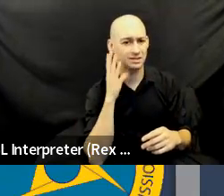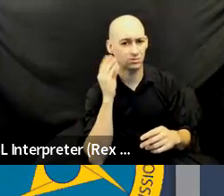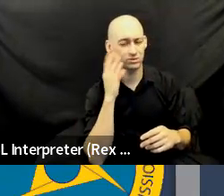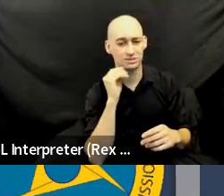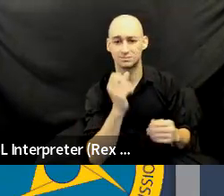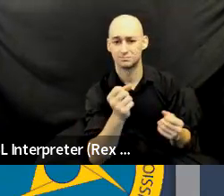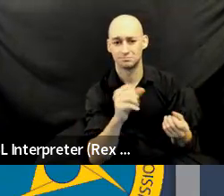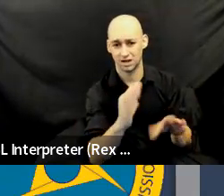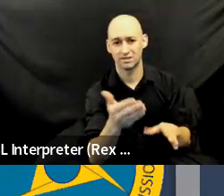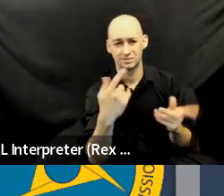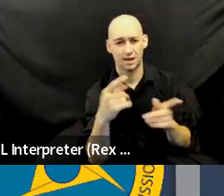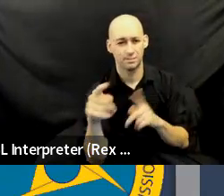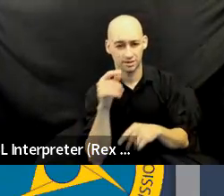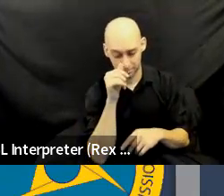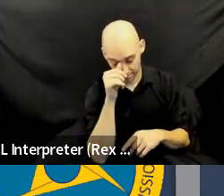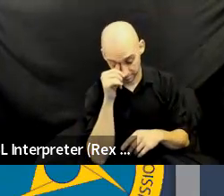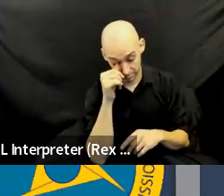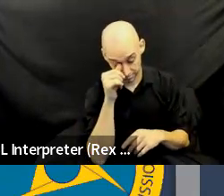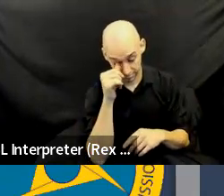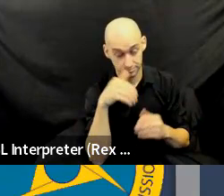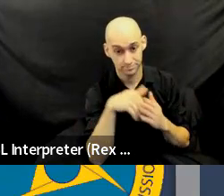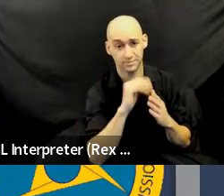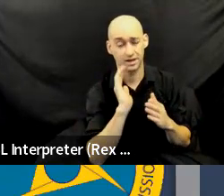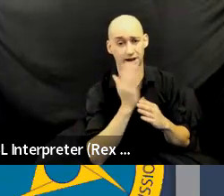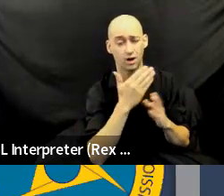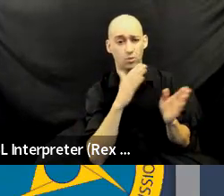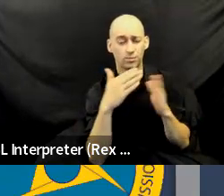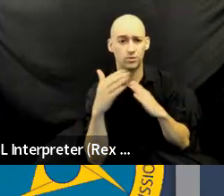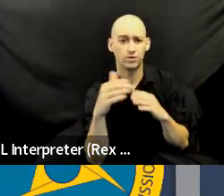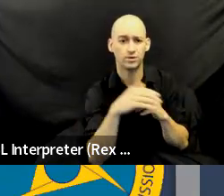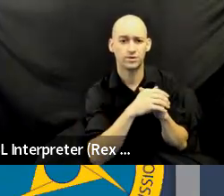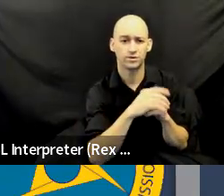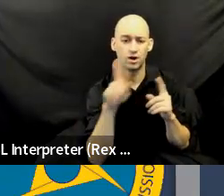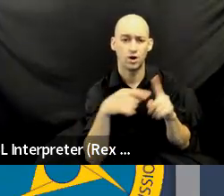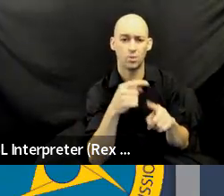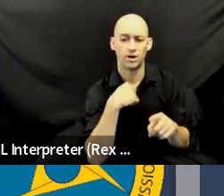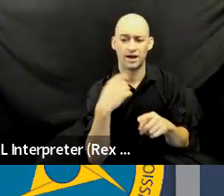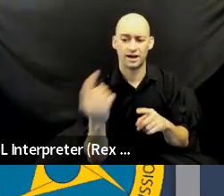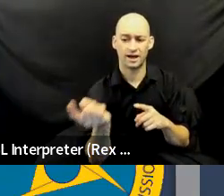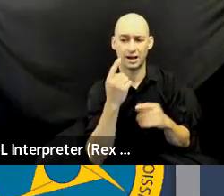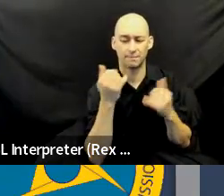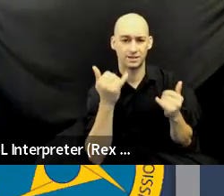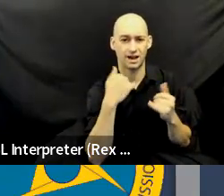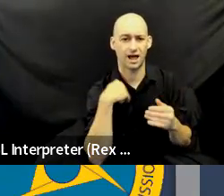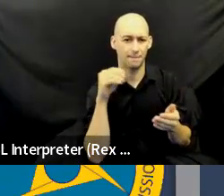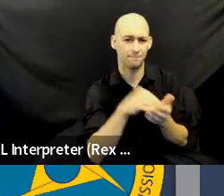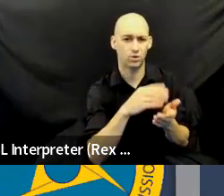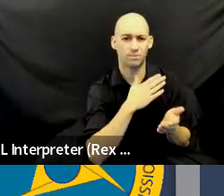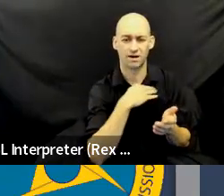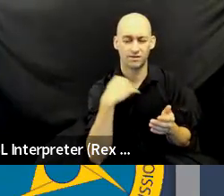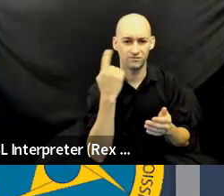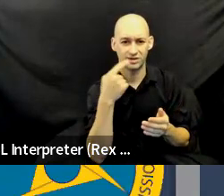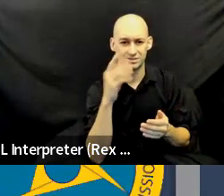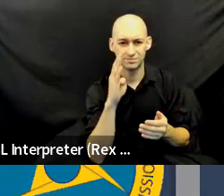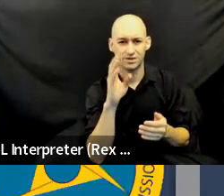that have occurred in our community. And when I came today, I put it on my Facebook and I said, hey, you know, this is an opportunity